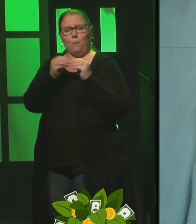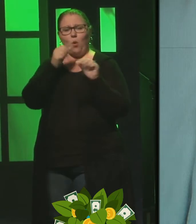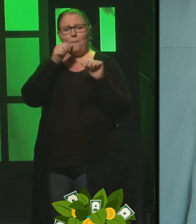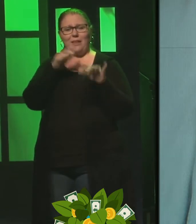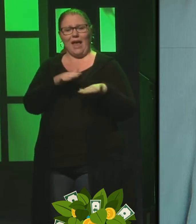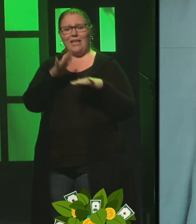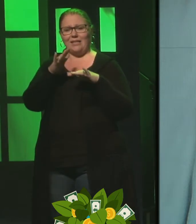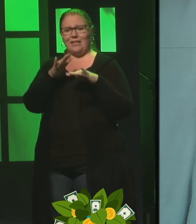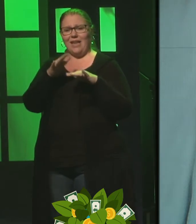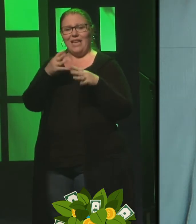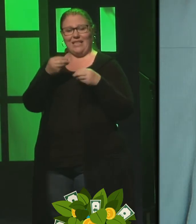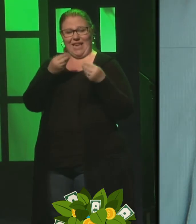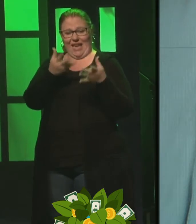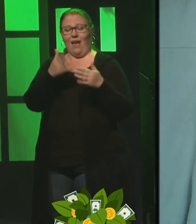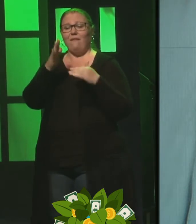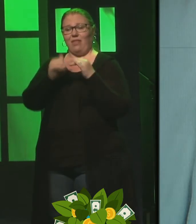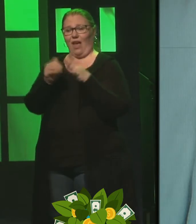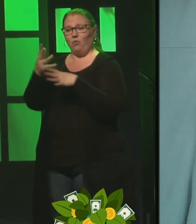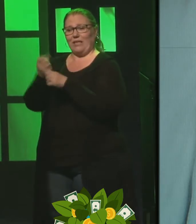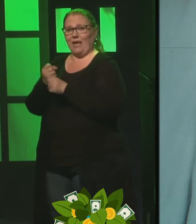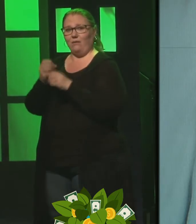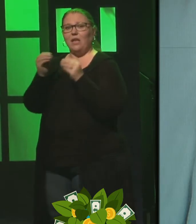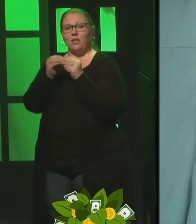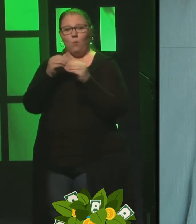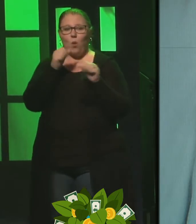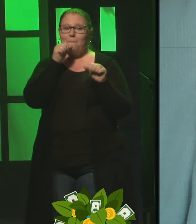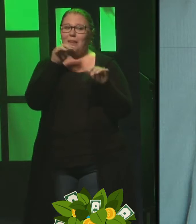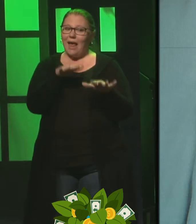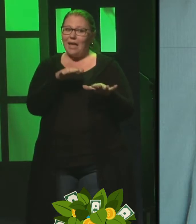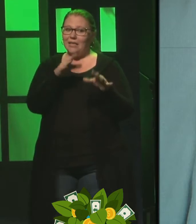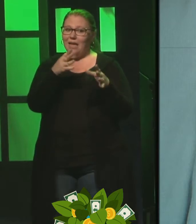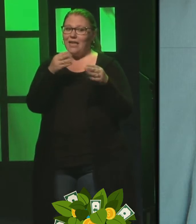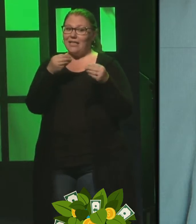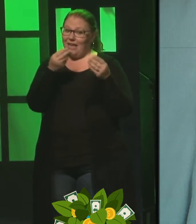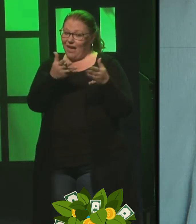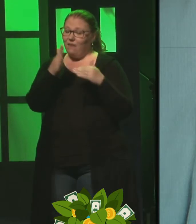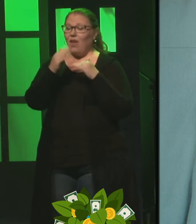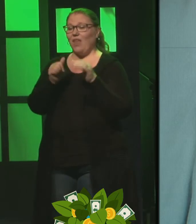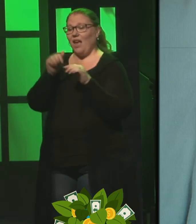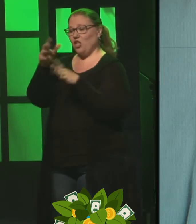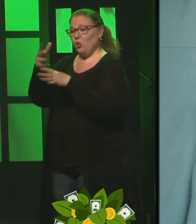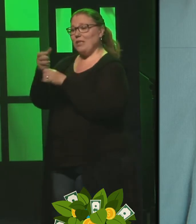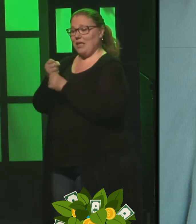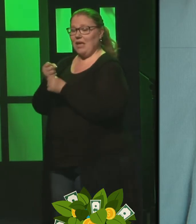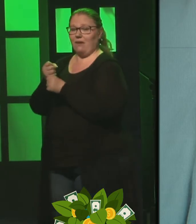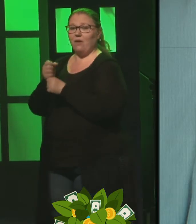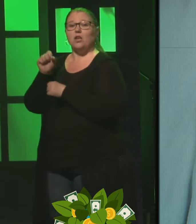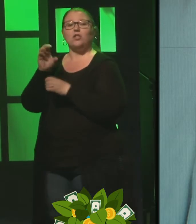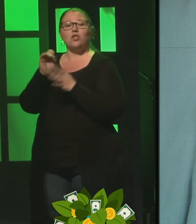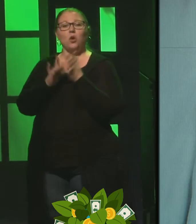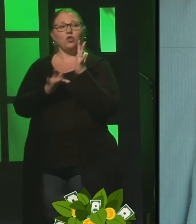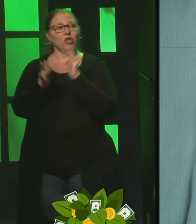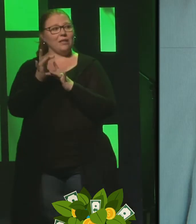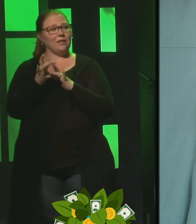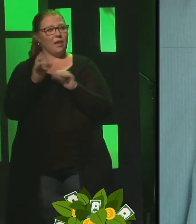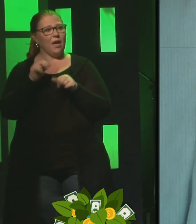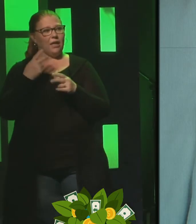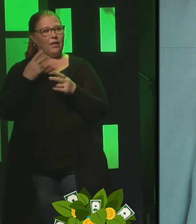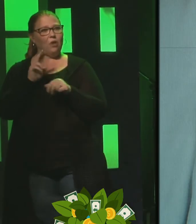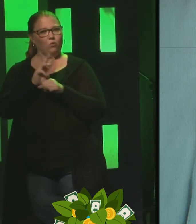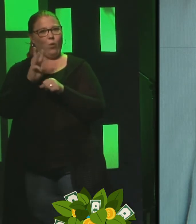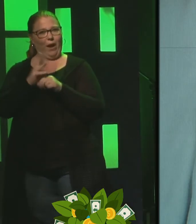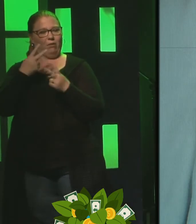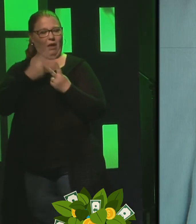than to receive. There's the key word. It's more blessed to give than to receive. So by that standpoint, Jesus can wear the